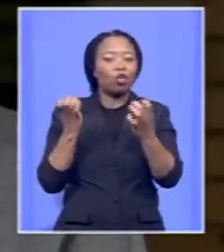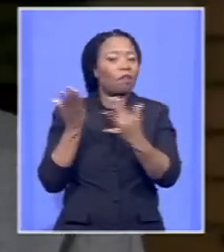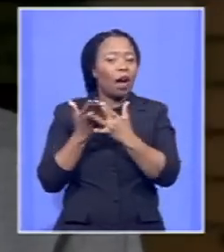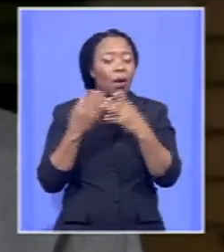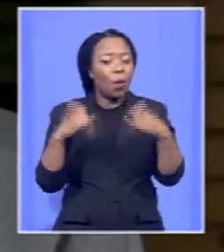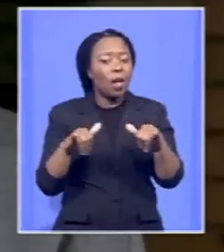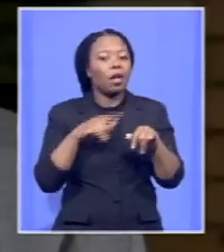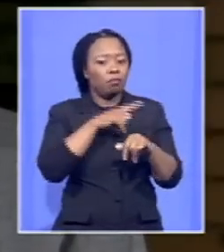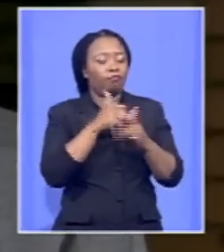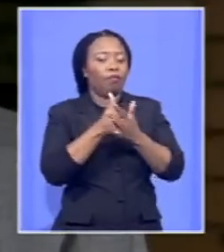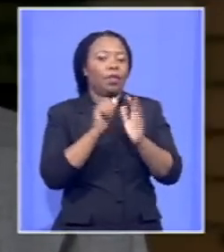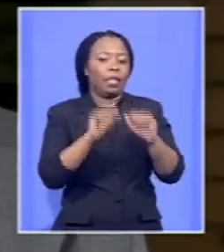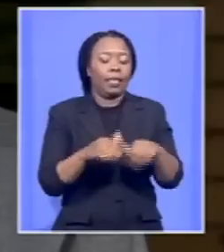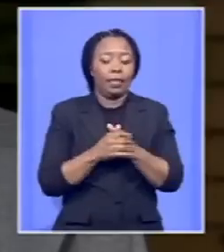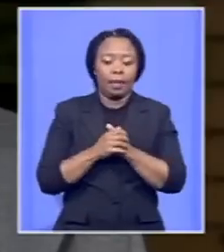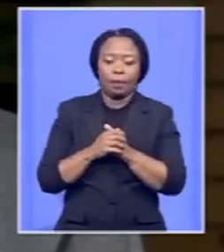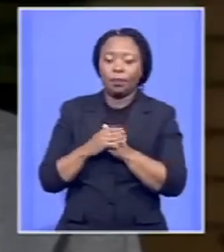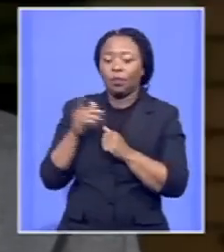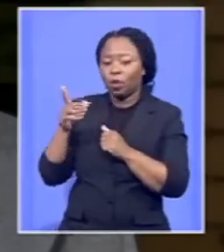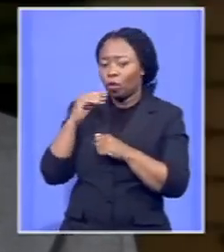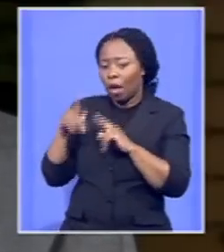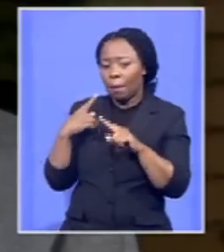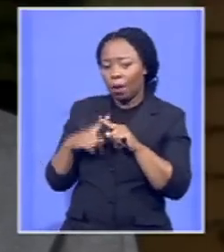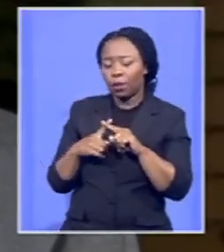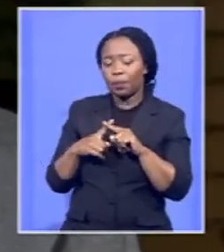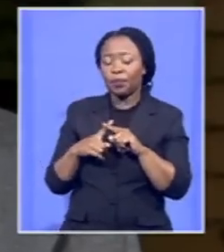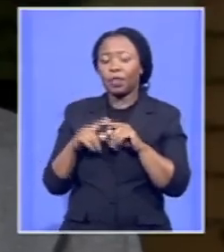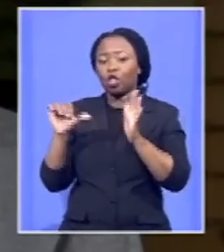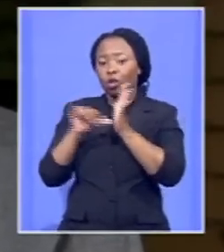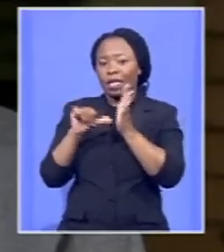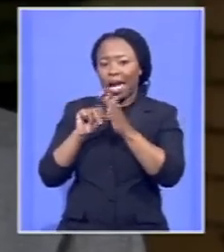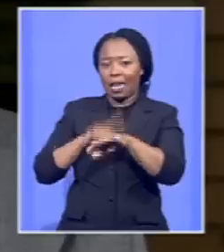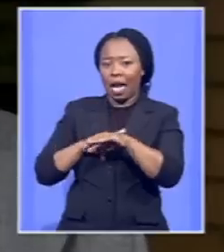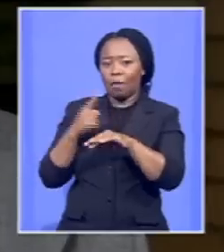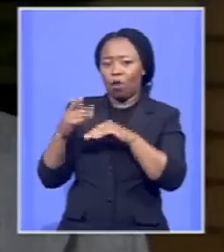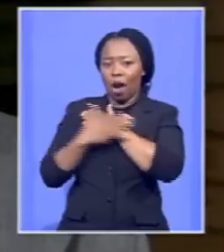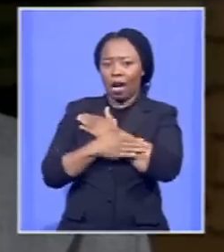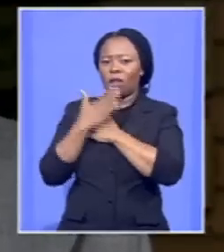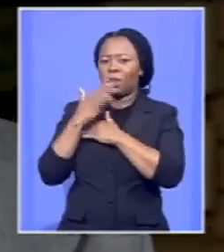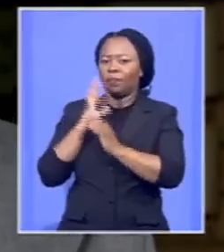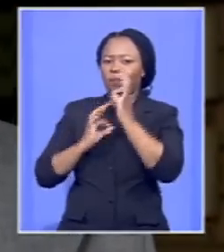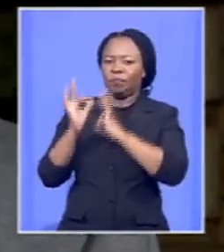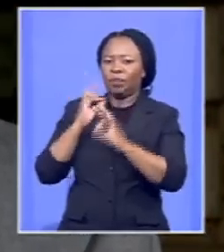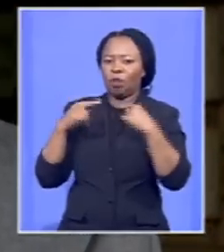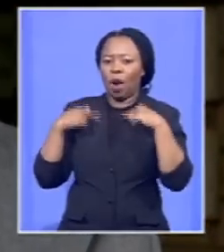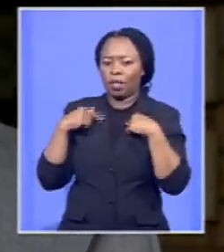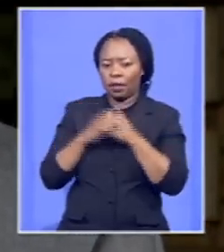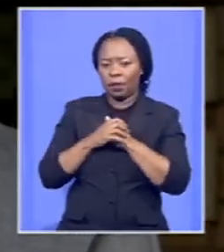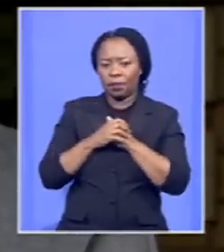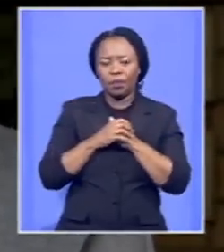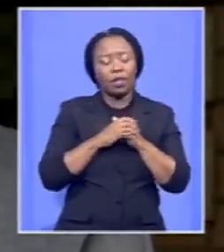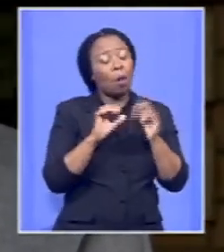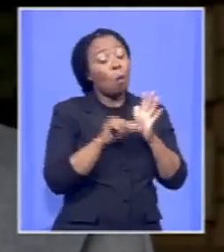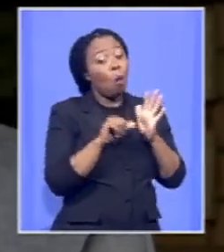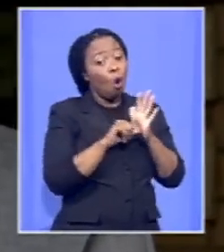to deliver that. You spoke about a critical moment for the country. Can you unpack that for us? Well, at a critical